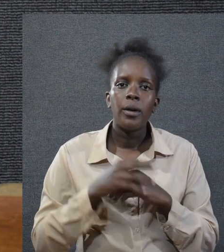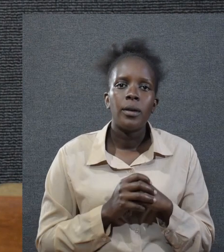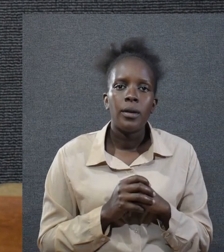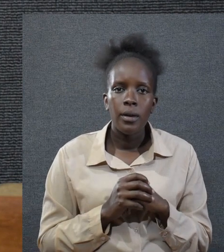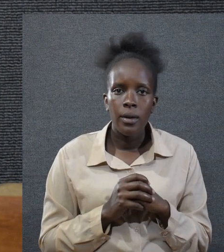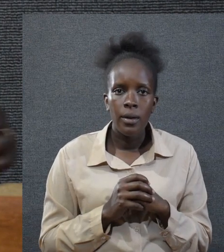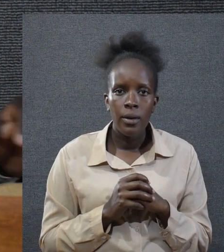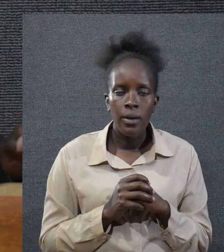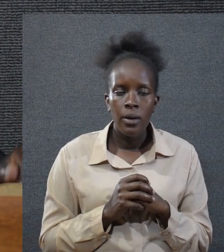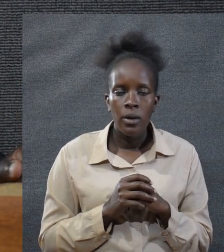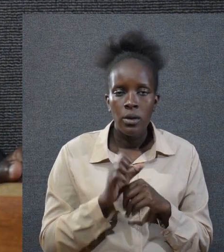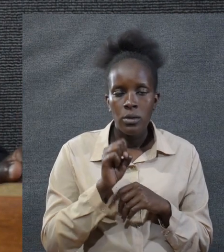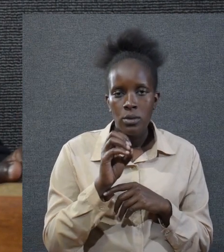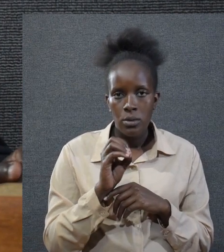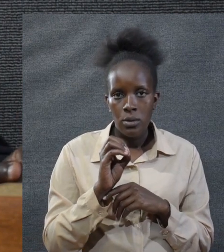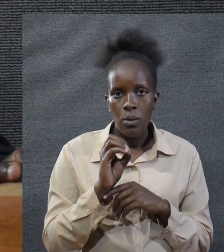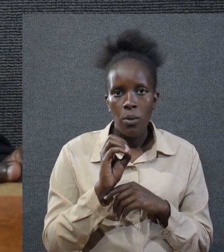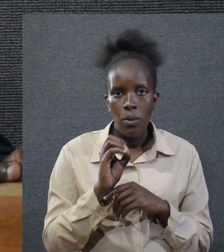so